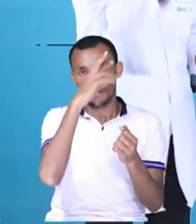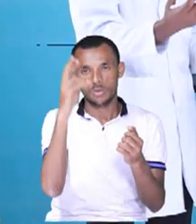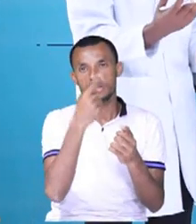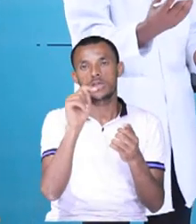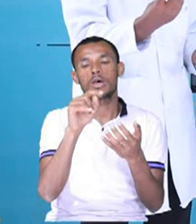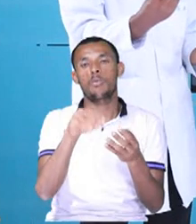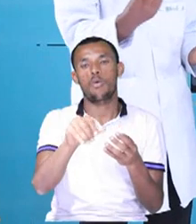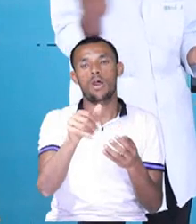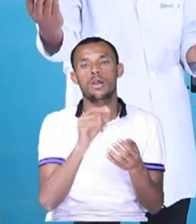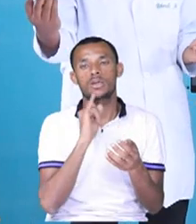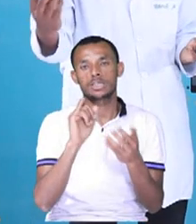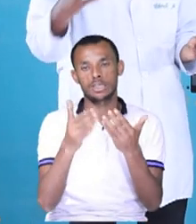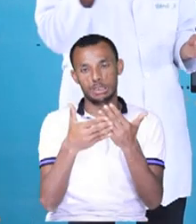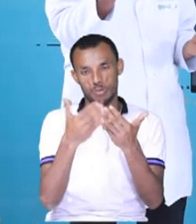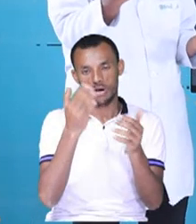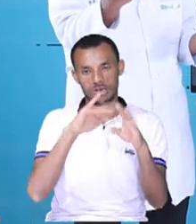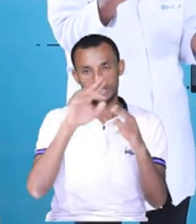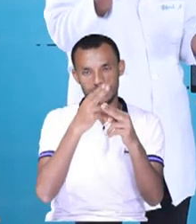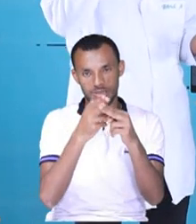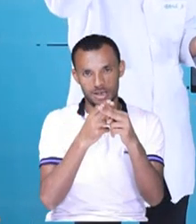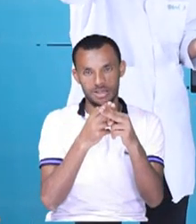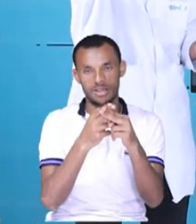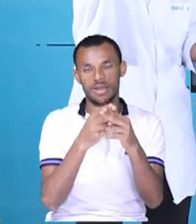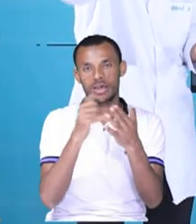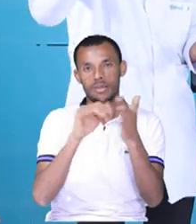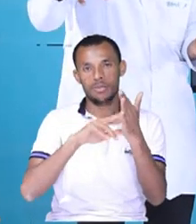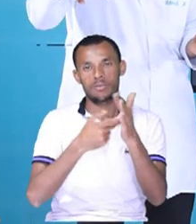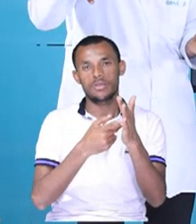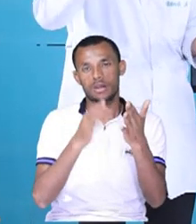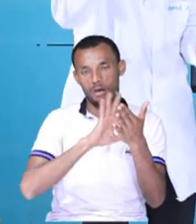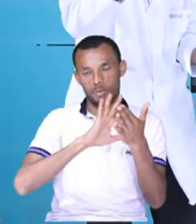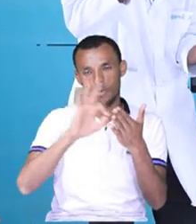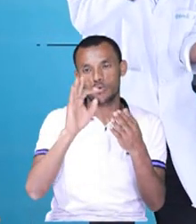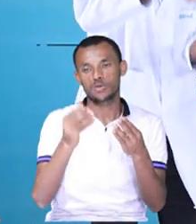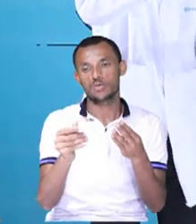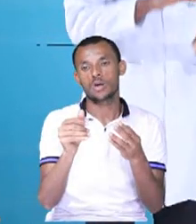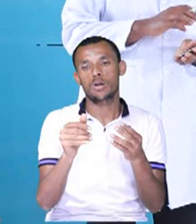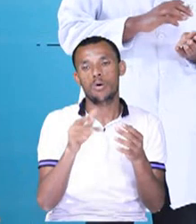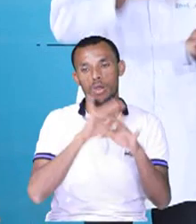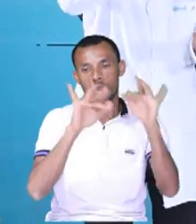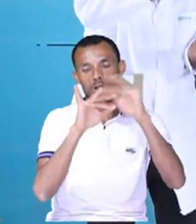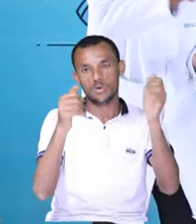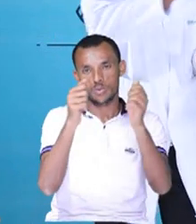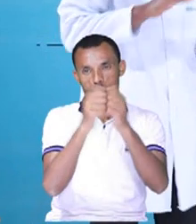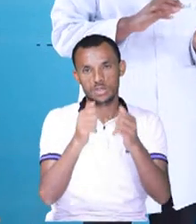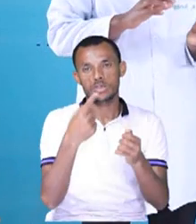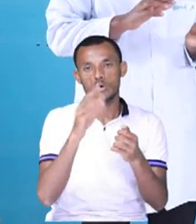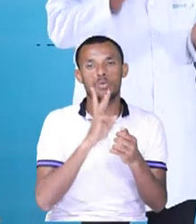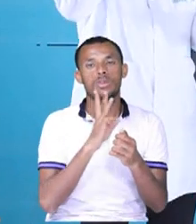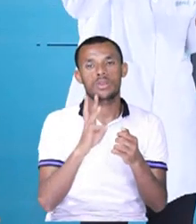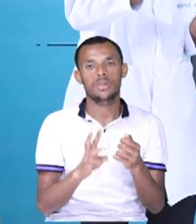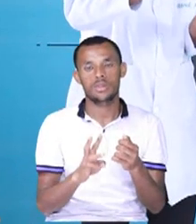Because the powder one is smaller in size. Smaller in size means a number of sugar particles contact with the solvent, contact with the